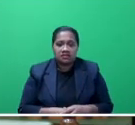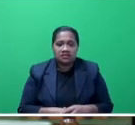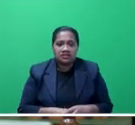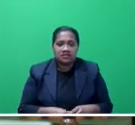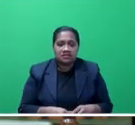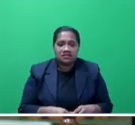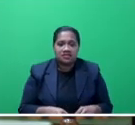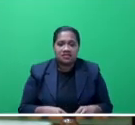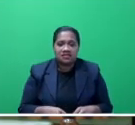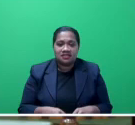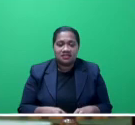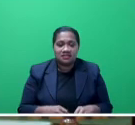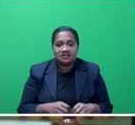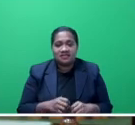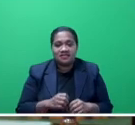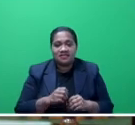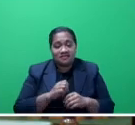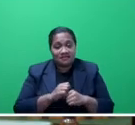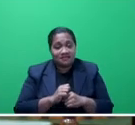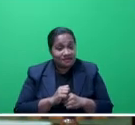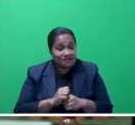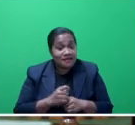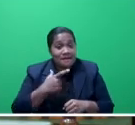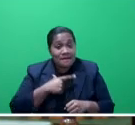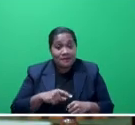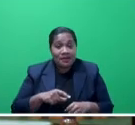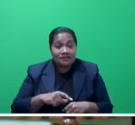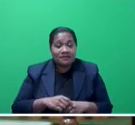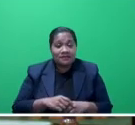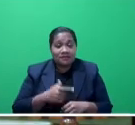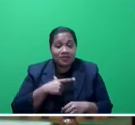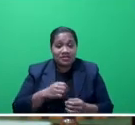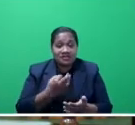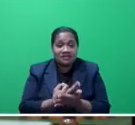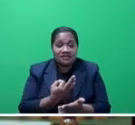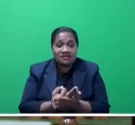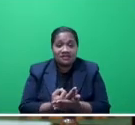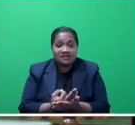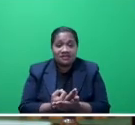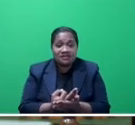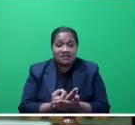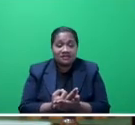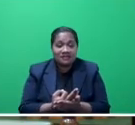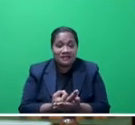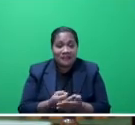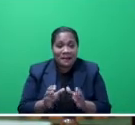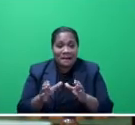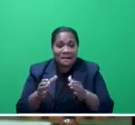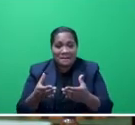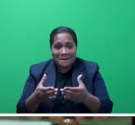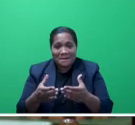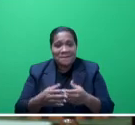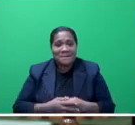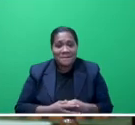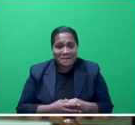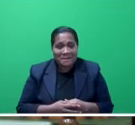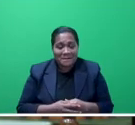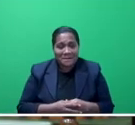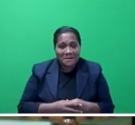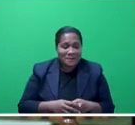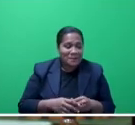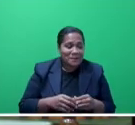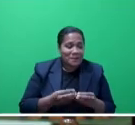greatly support the recovery process because the financial sector remains flush with liquidity of over $1.6